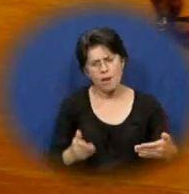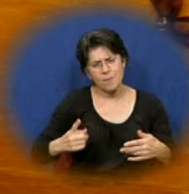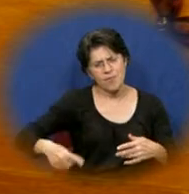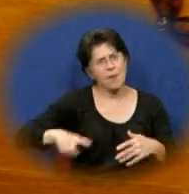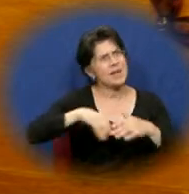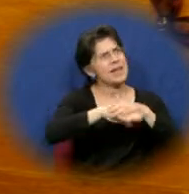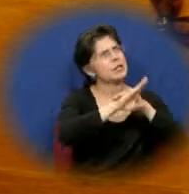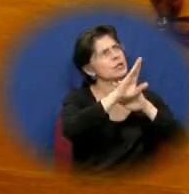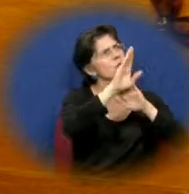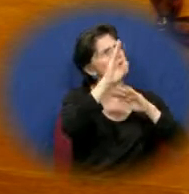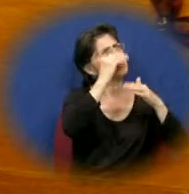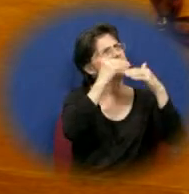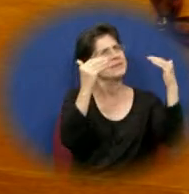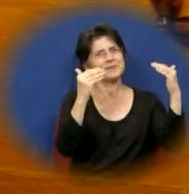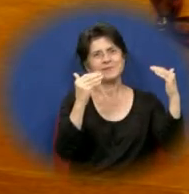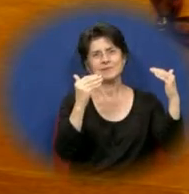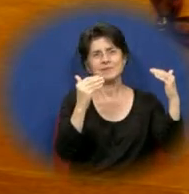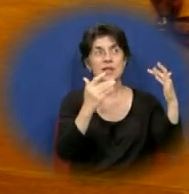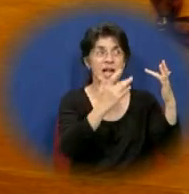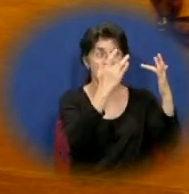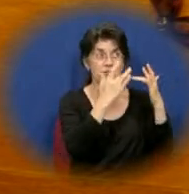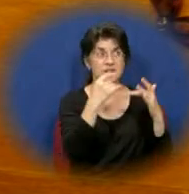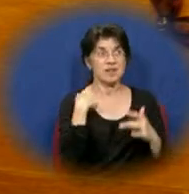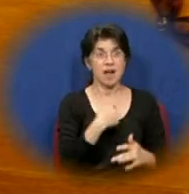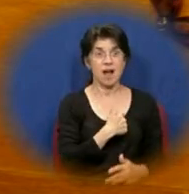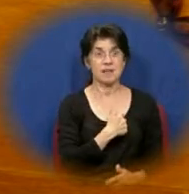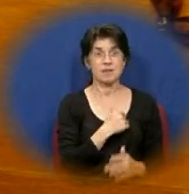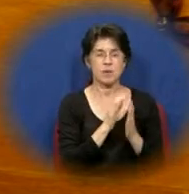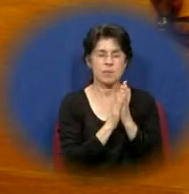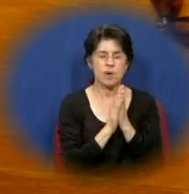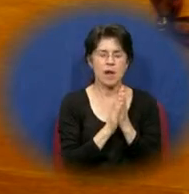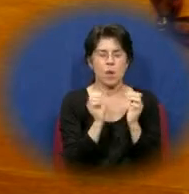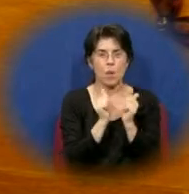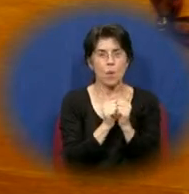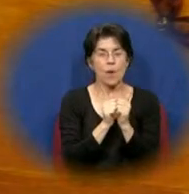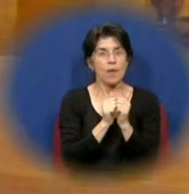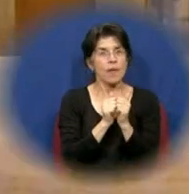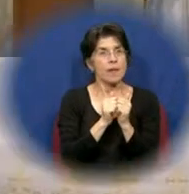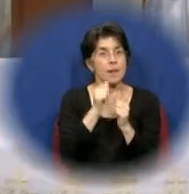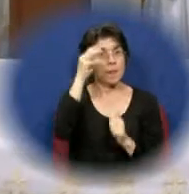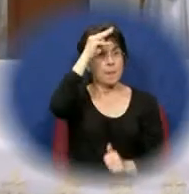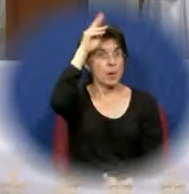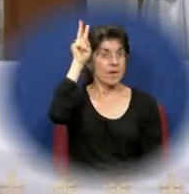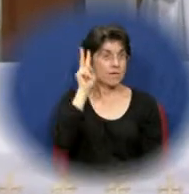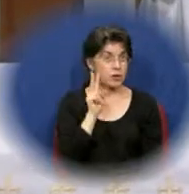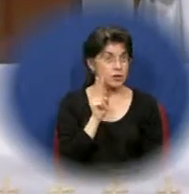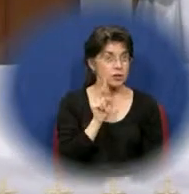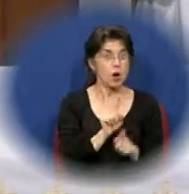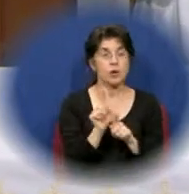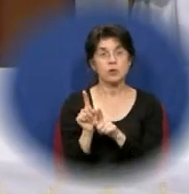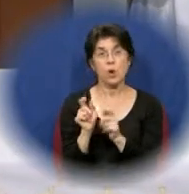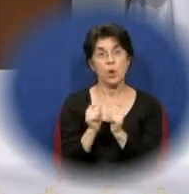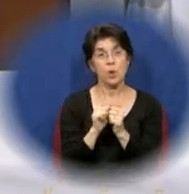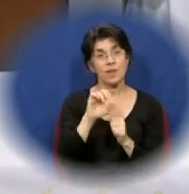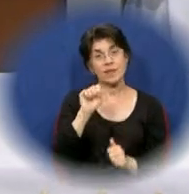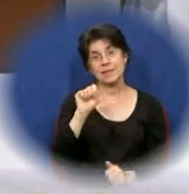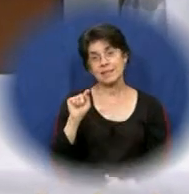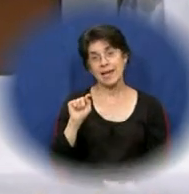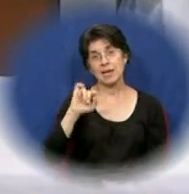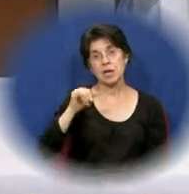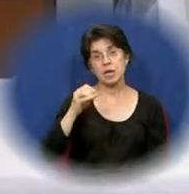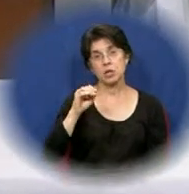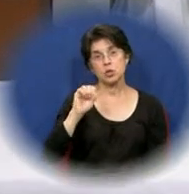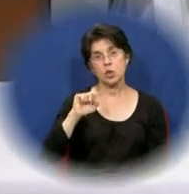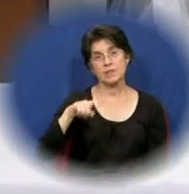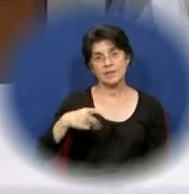face. Have mercy on us all, we pray, that with the Blessed Virgin Mary, Mother of God, with Saint Joseph, her spouse, with the blessed